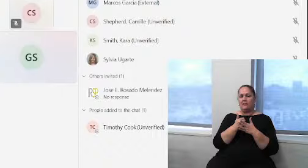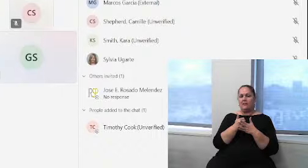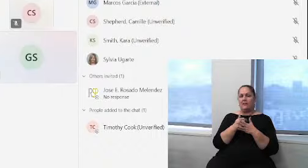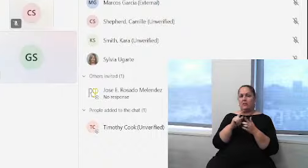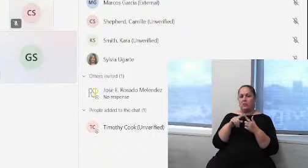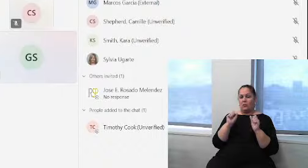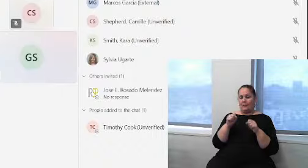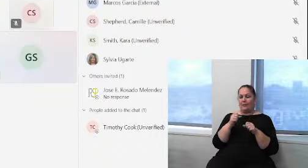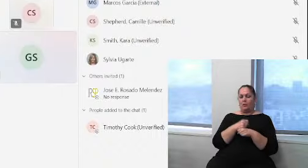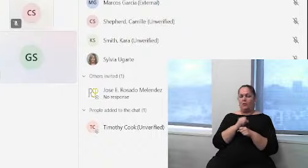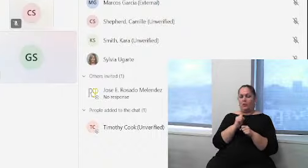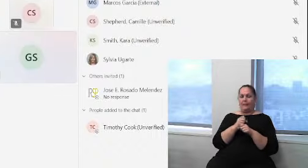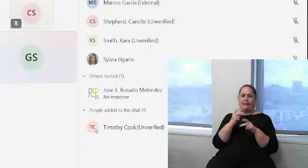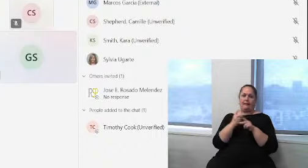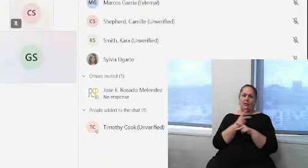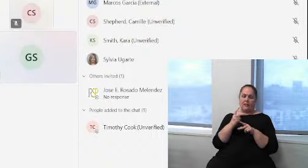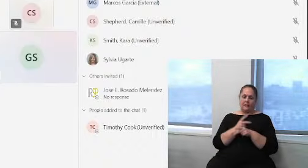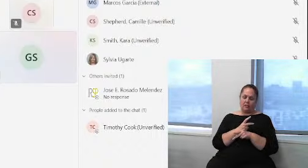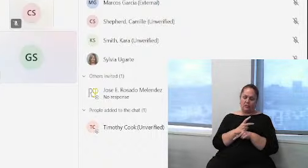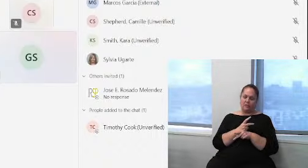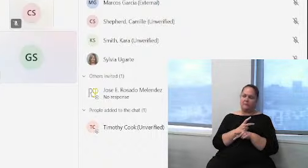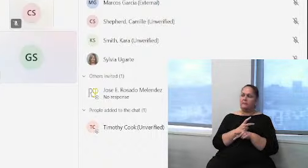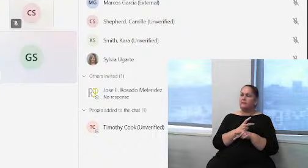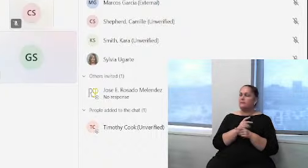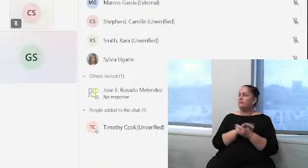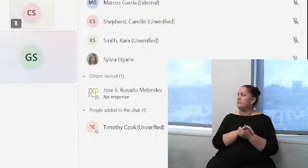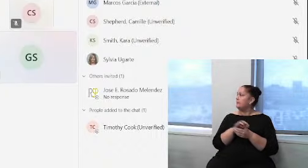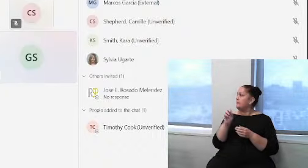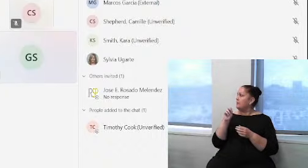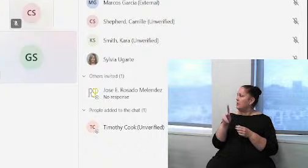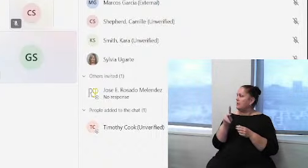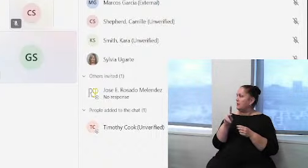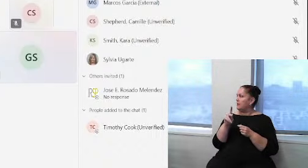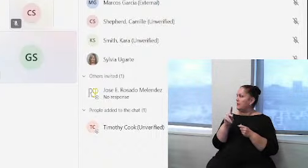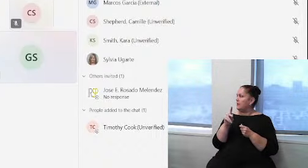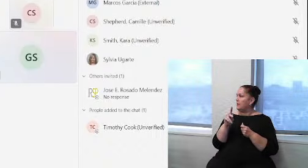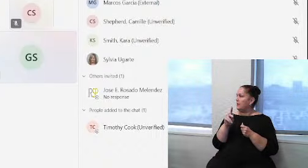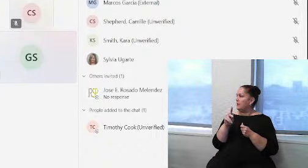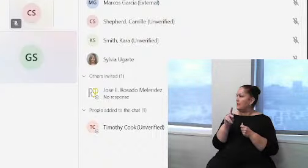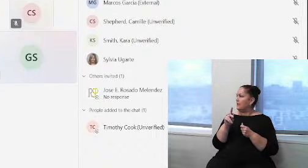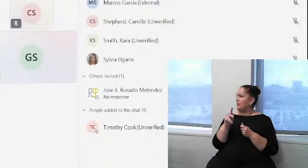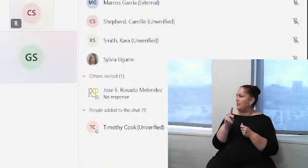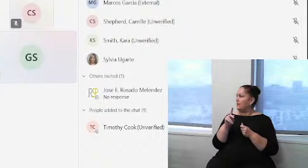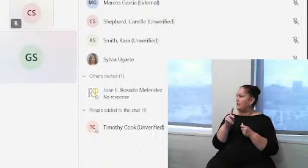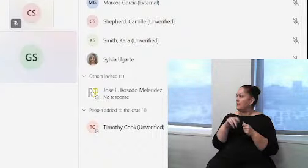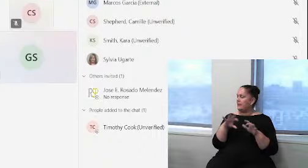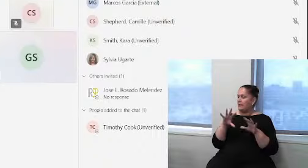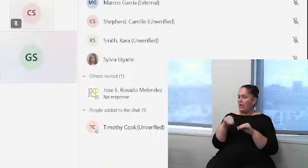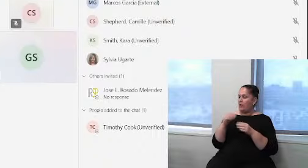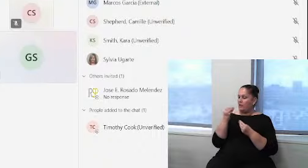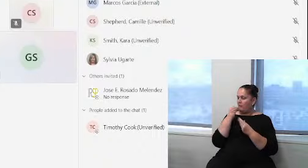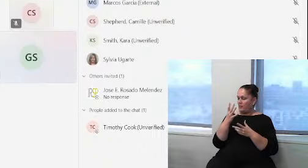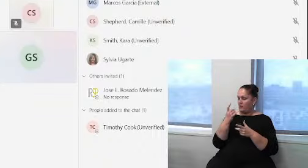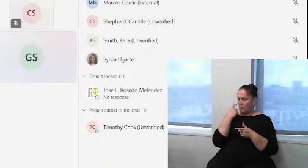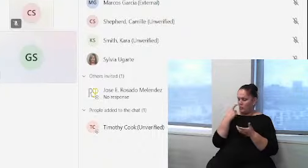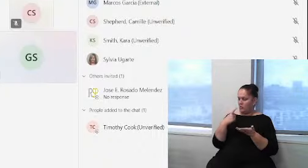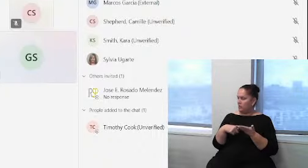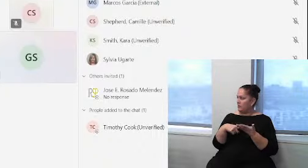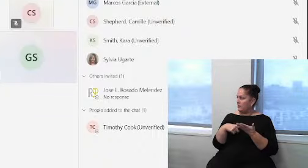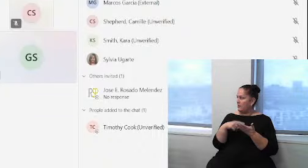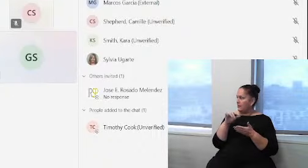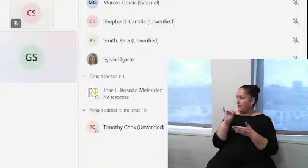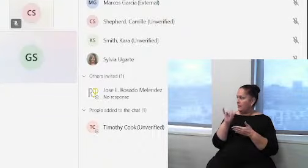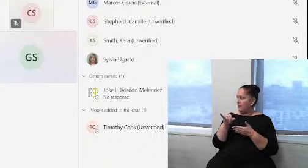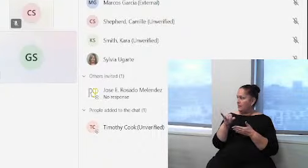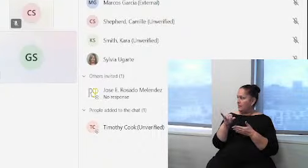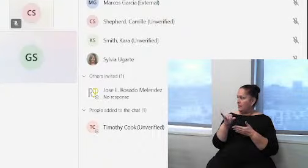collected to be able to make the calculation. Okay, and the outage information that you